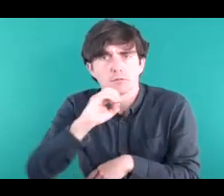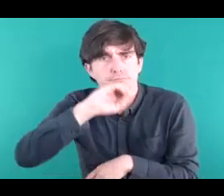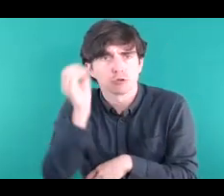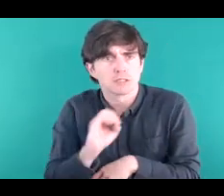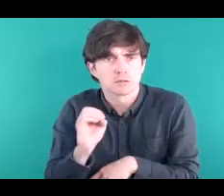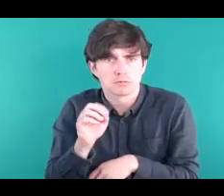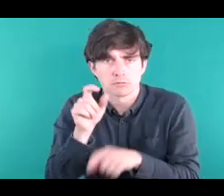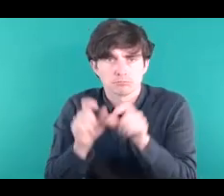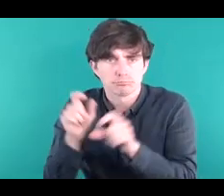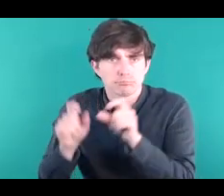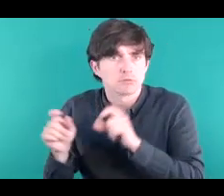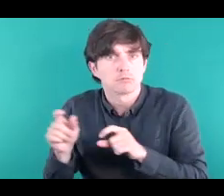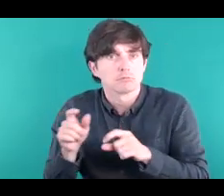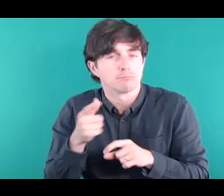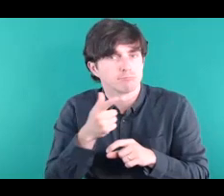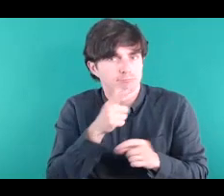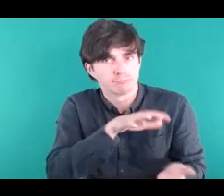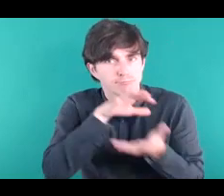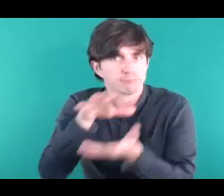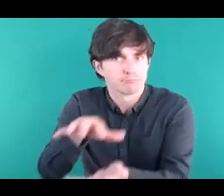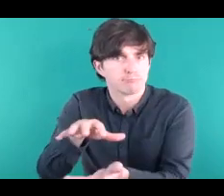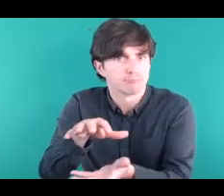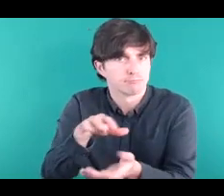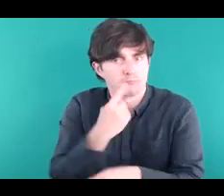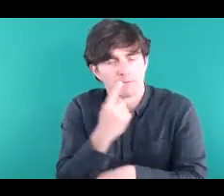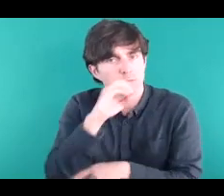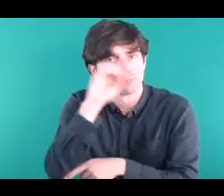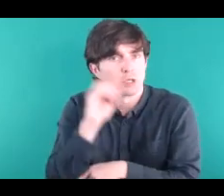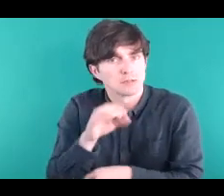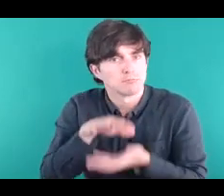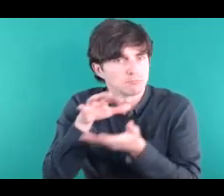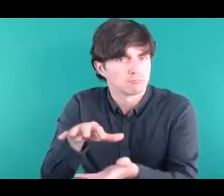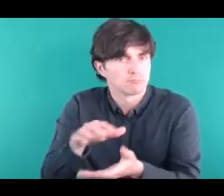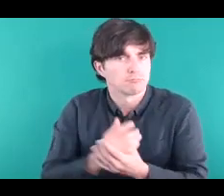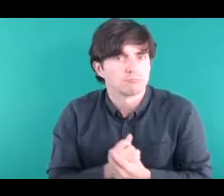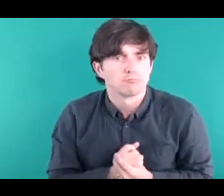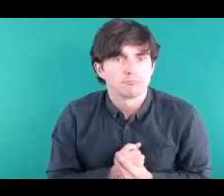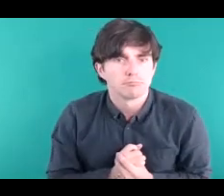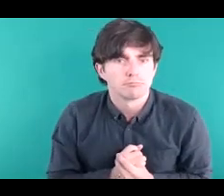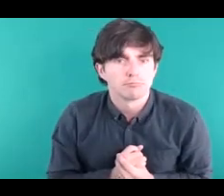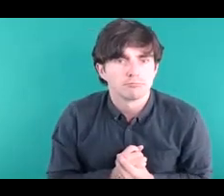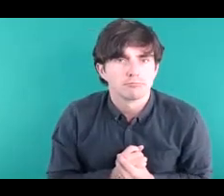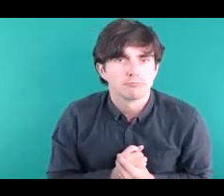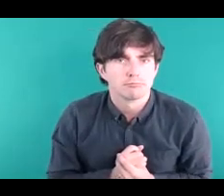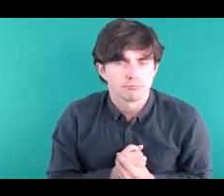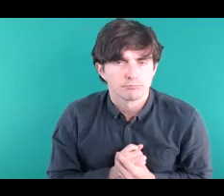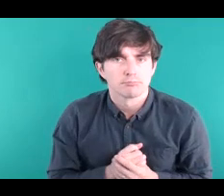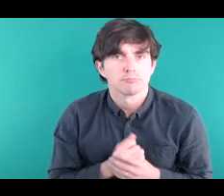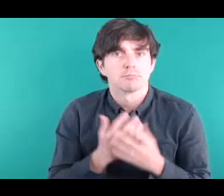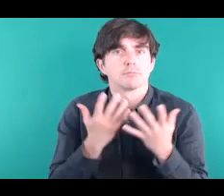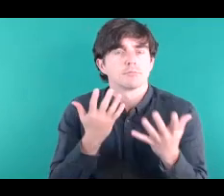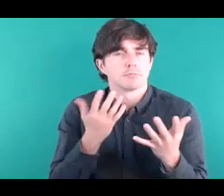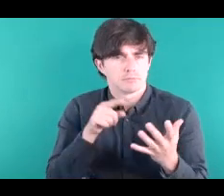is new, actually new schemes that happen after COVID-19